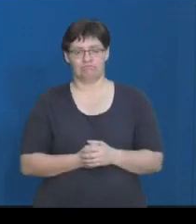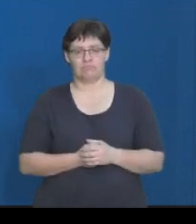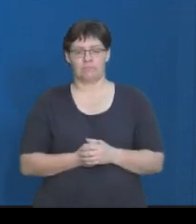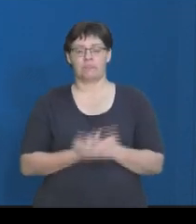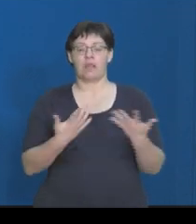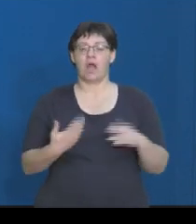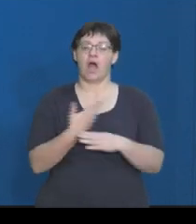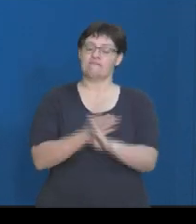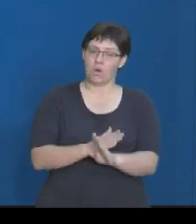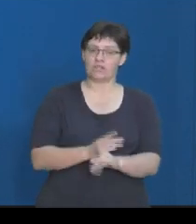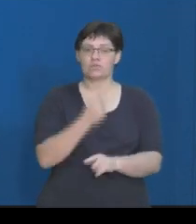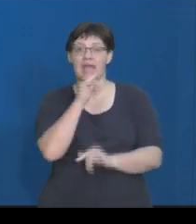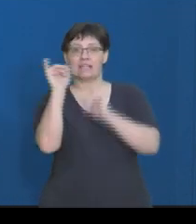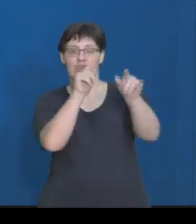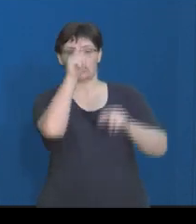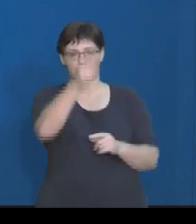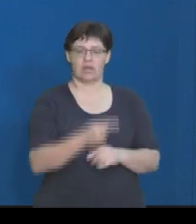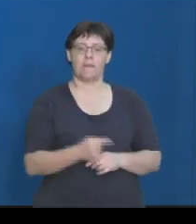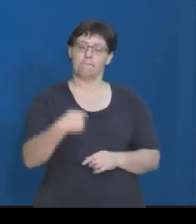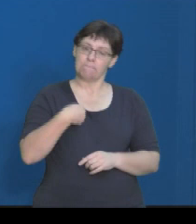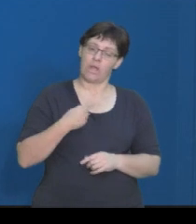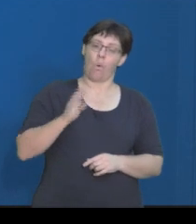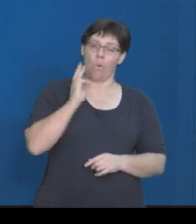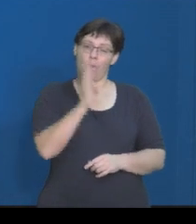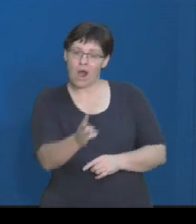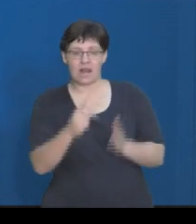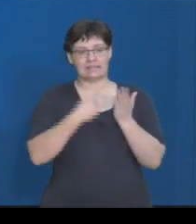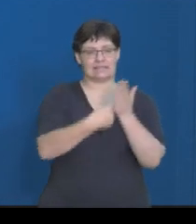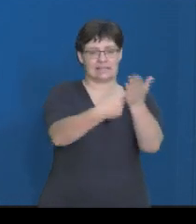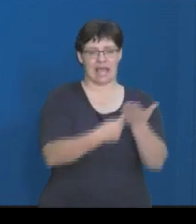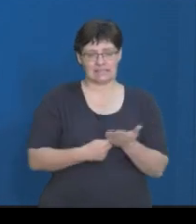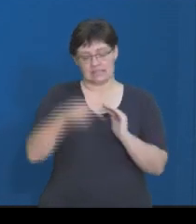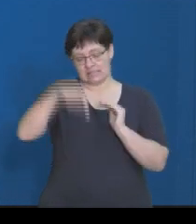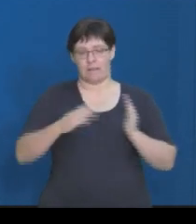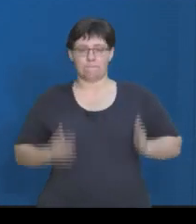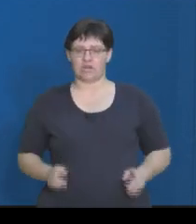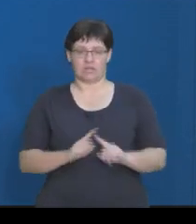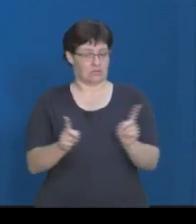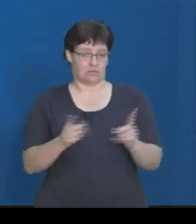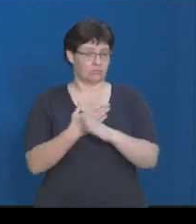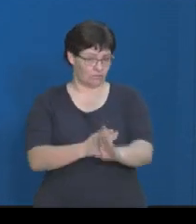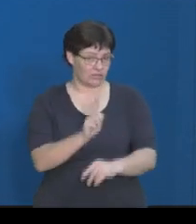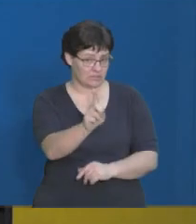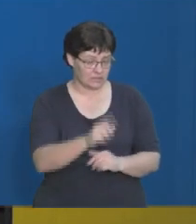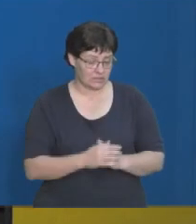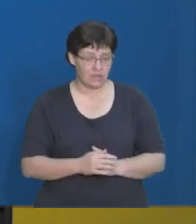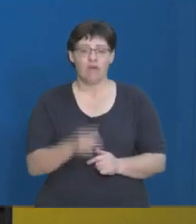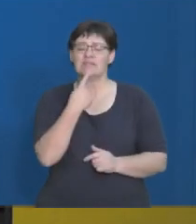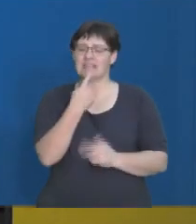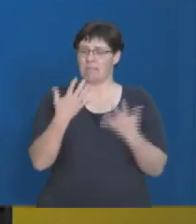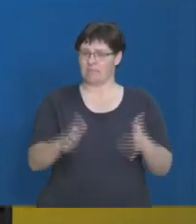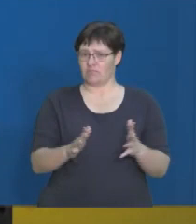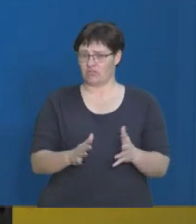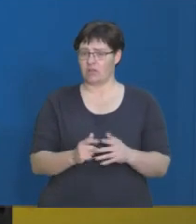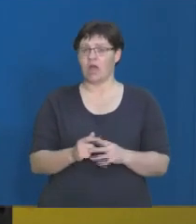Right, avoid saying in the introduction what you are going to discuss in the main body. Like I said to you, boys and girls,